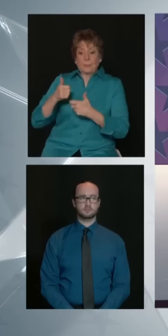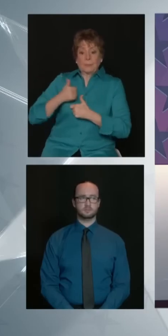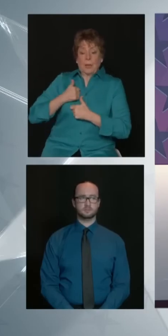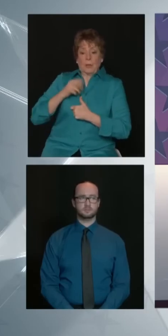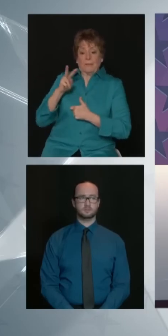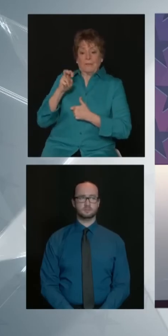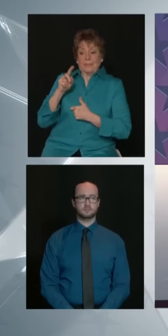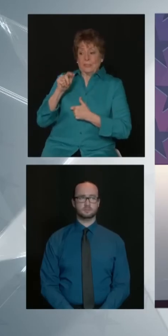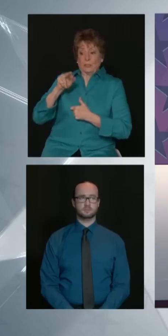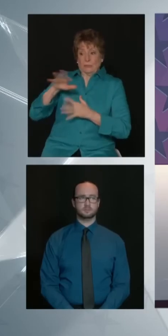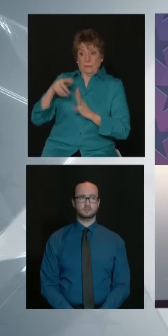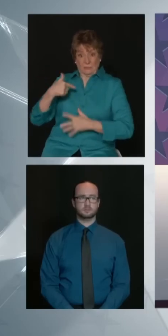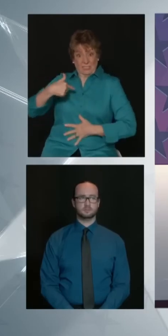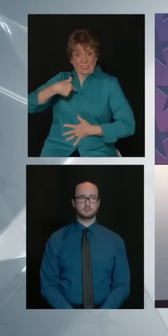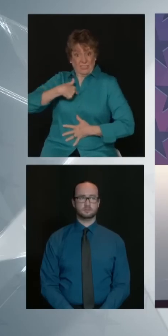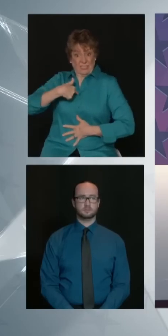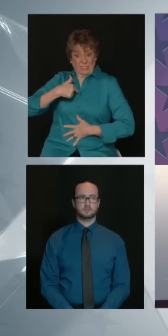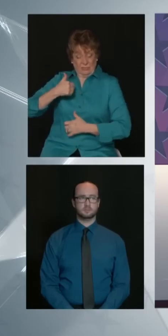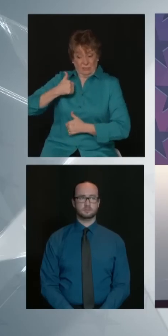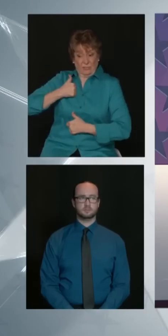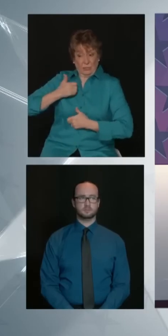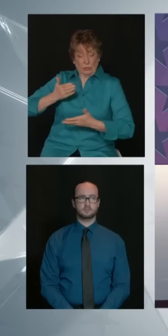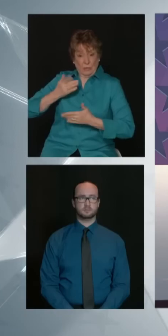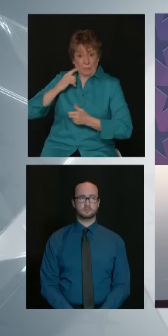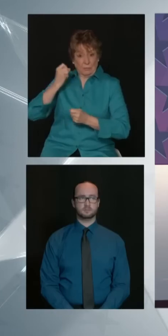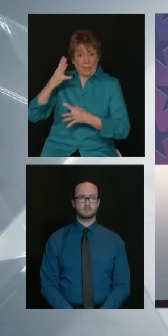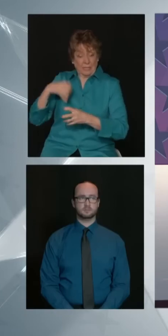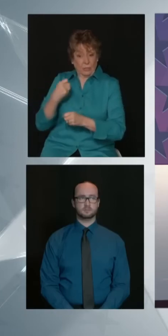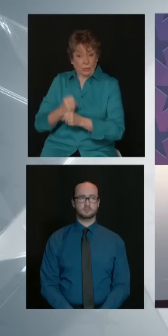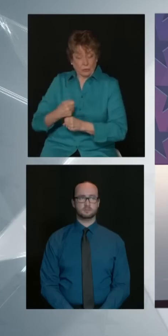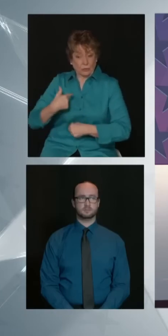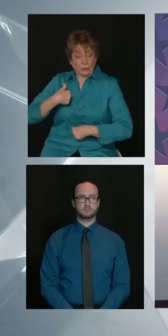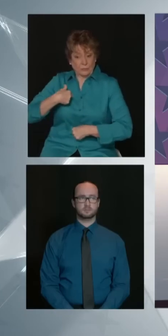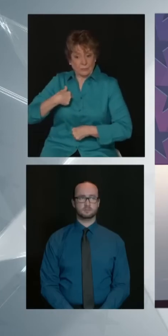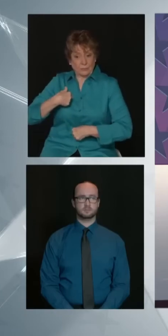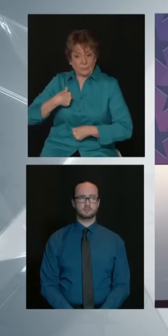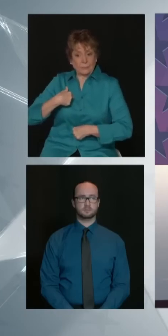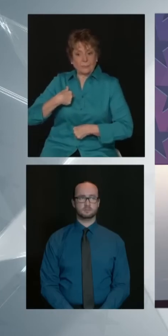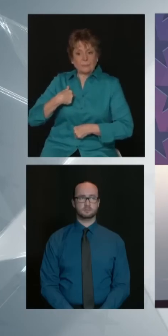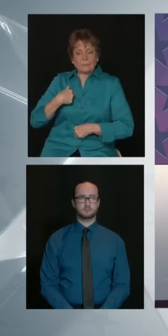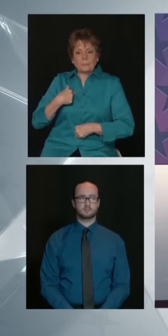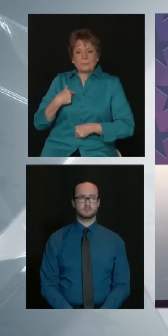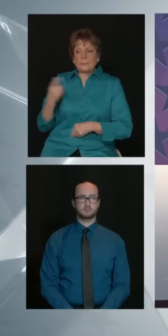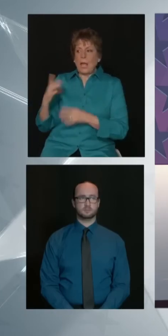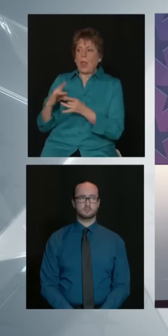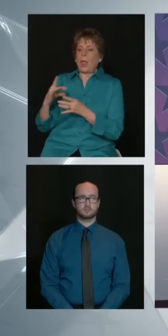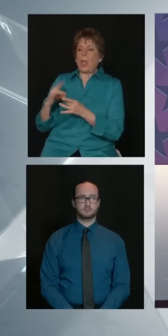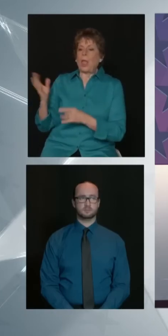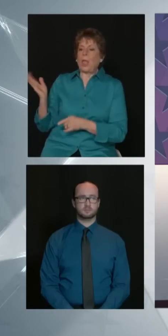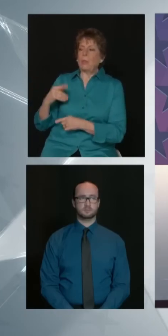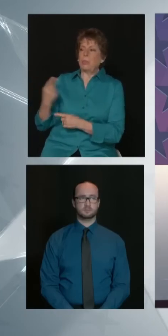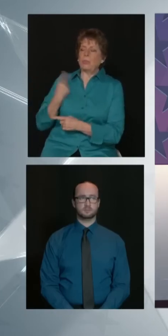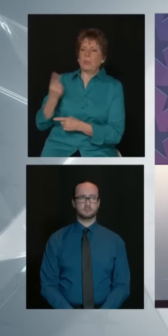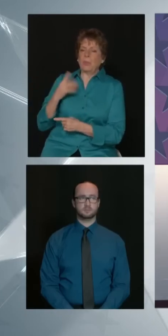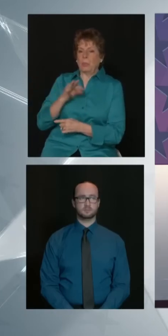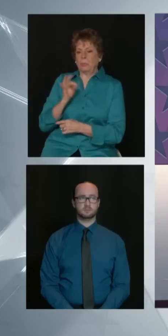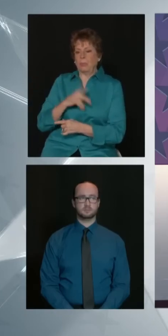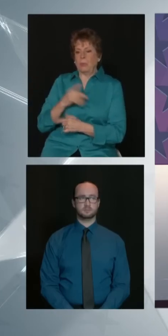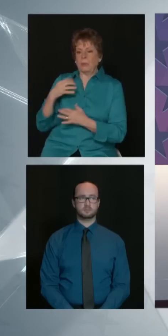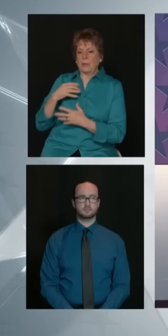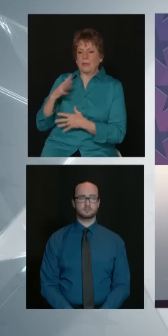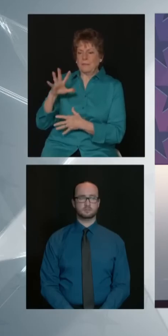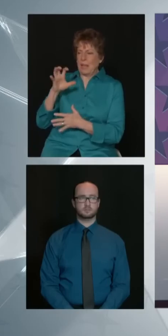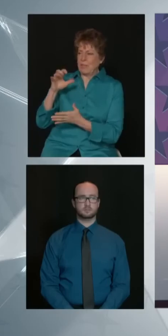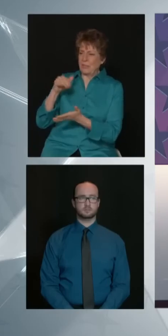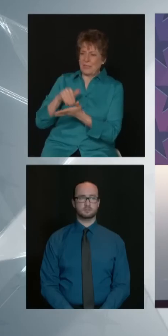military. He says some pretty insulting things about our military. We have 500,000 veterans that live in the state of Arizona.